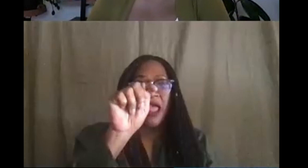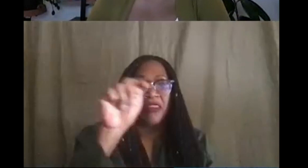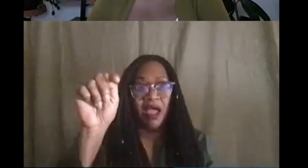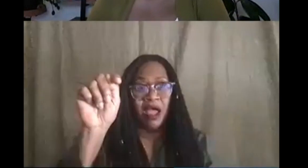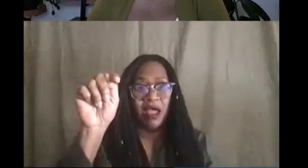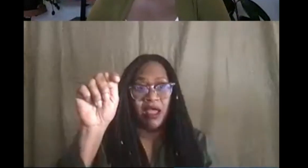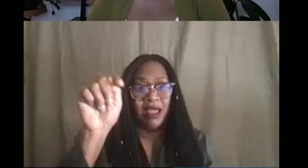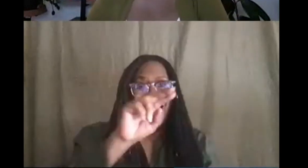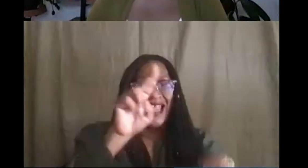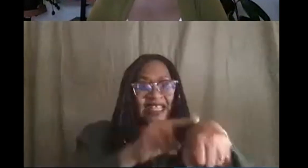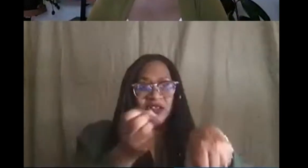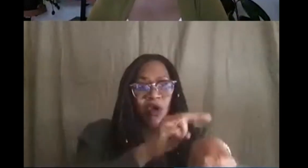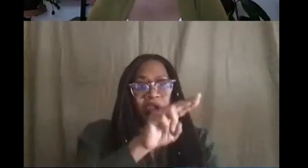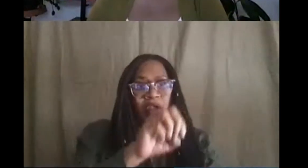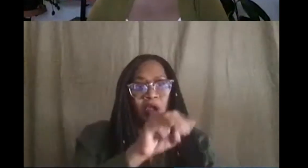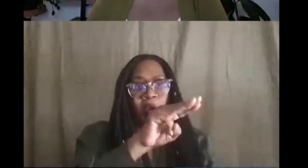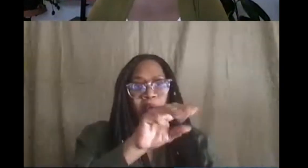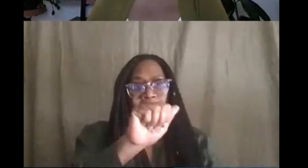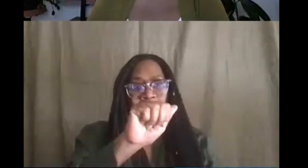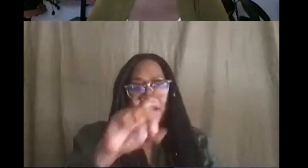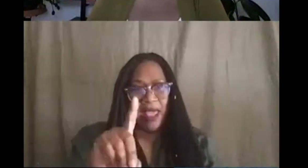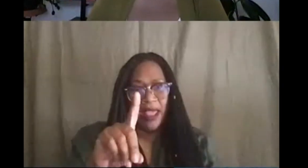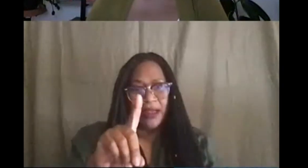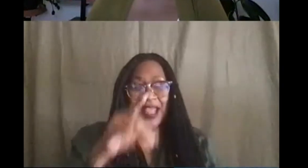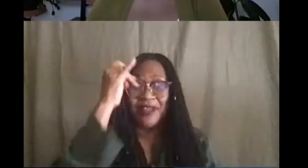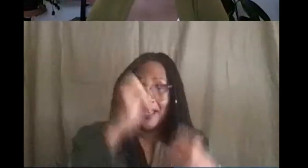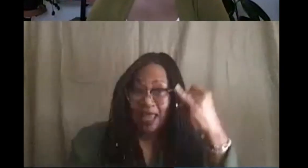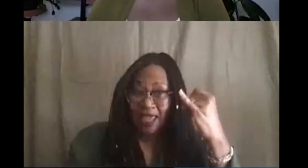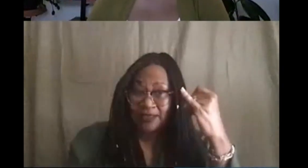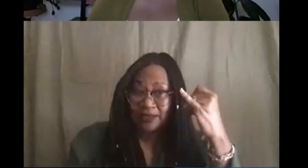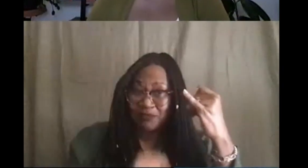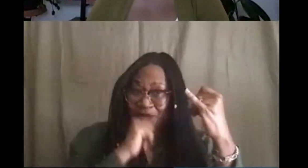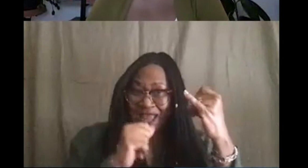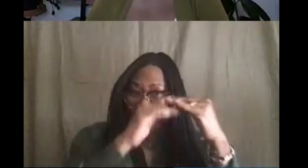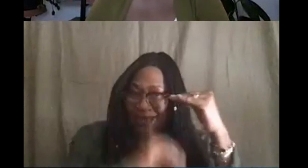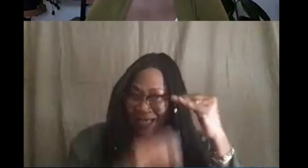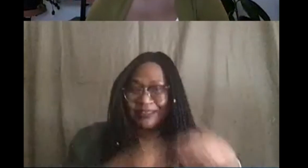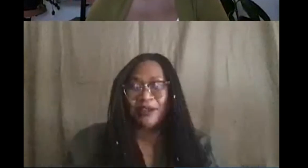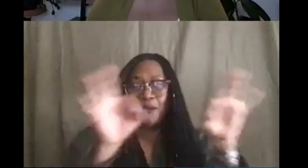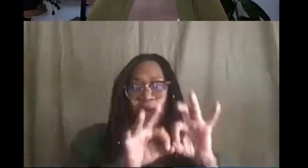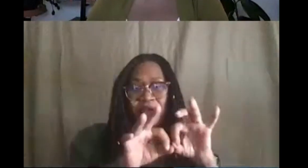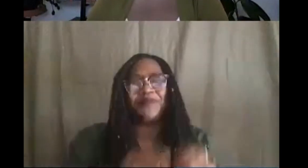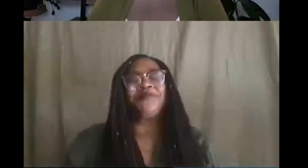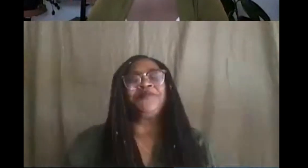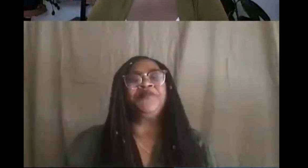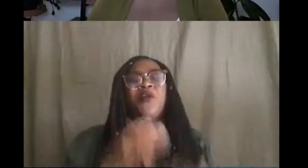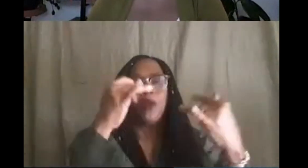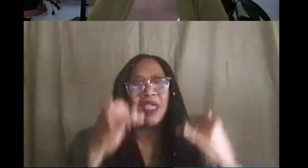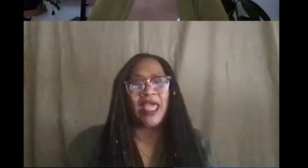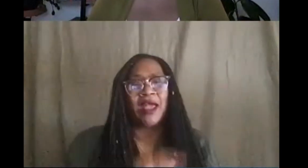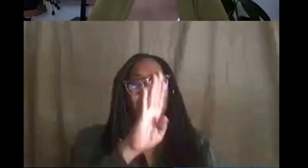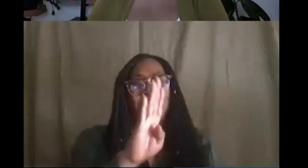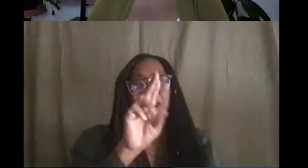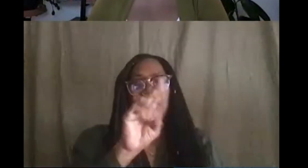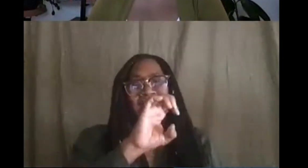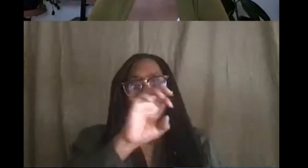2021. And then last but certainly not least, we have Dr. Kirsten Buick, who has published extensively on